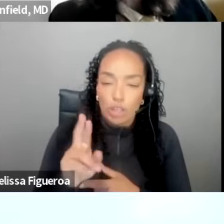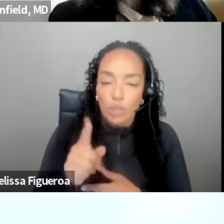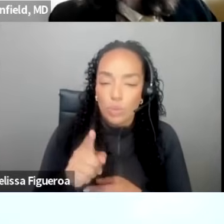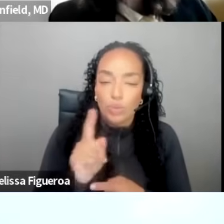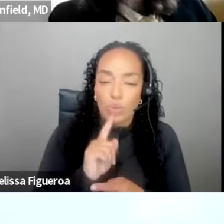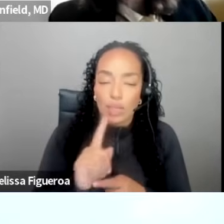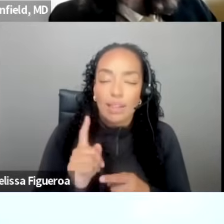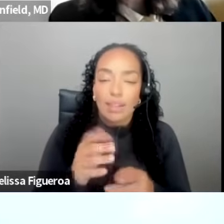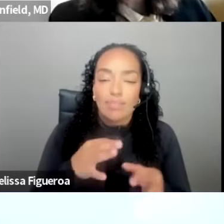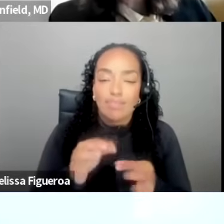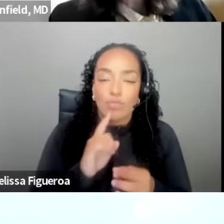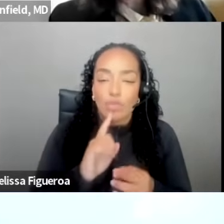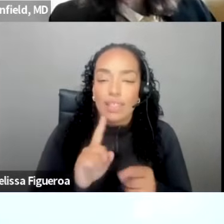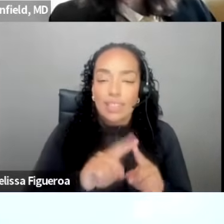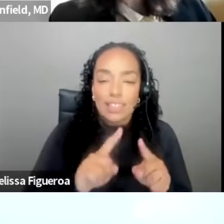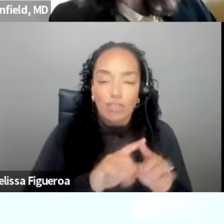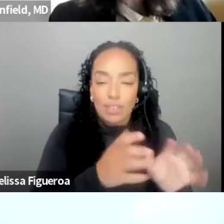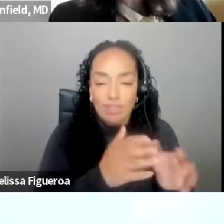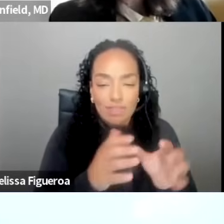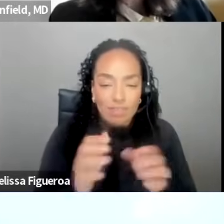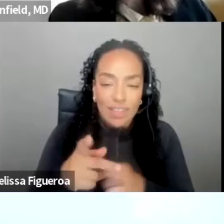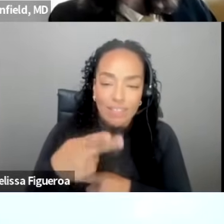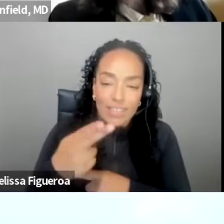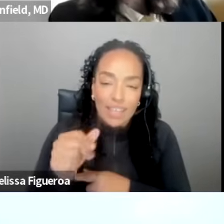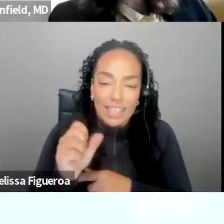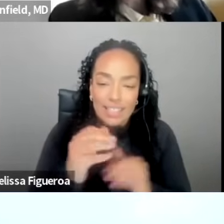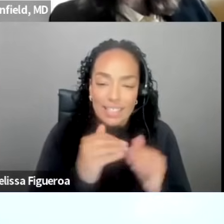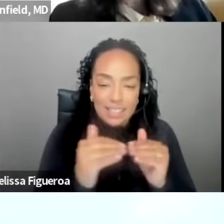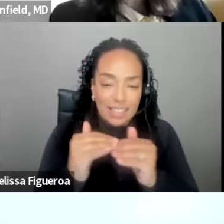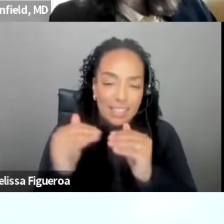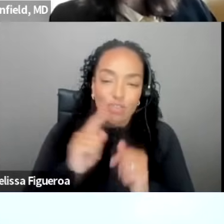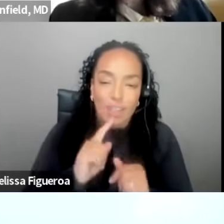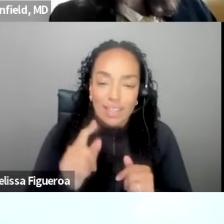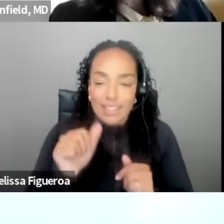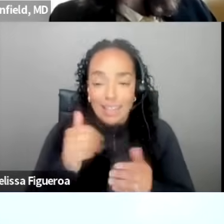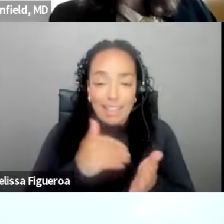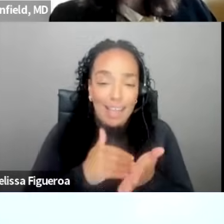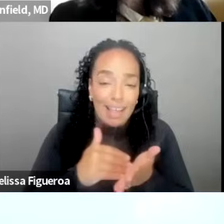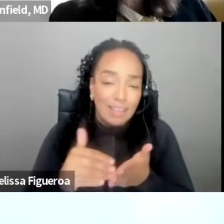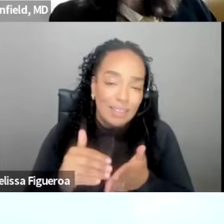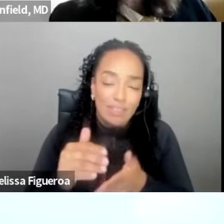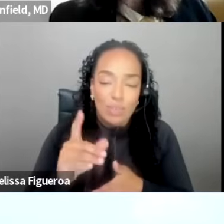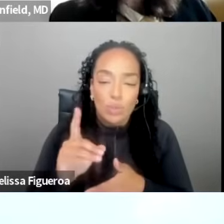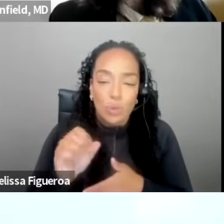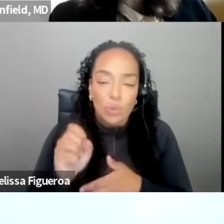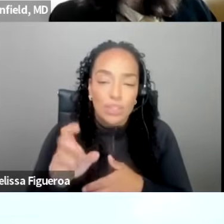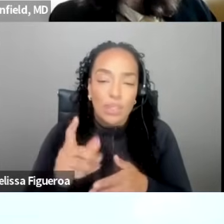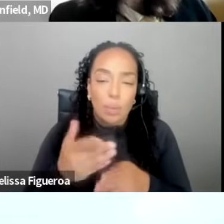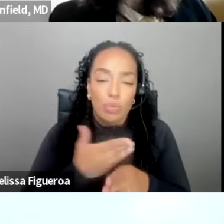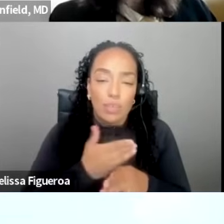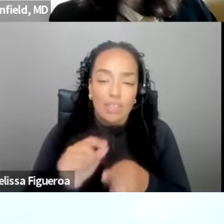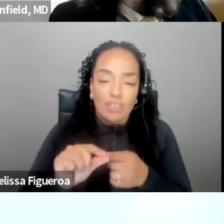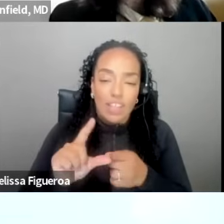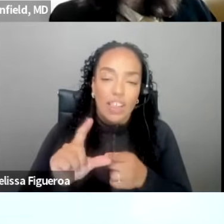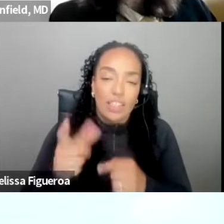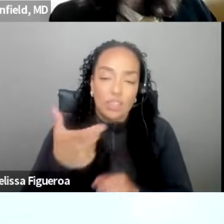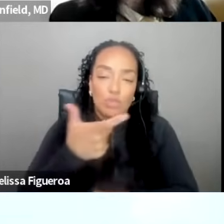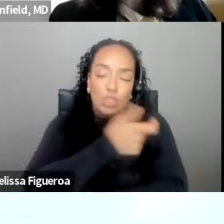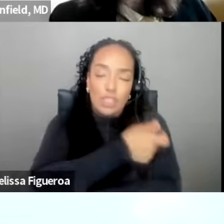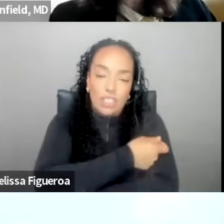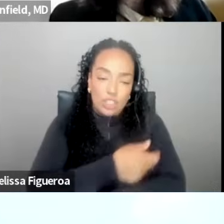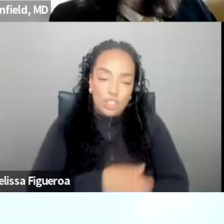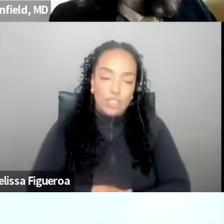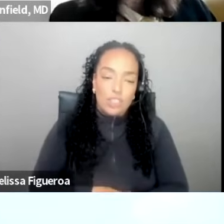development. The first starting off with, tens of thousands of doses in those pre-filled syringes, all the way to full-blown production and ramp up, which